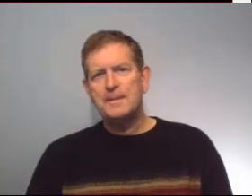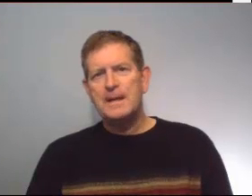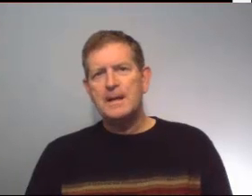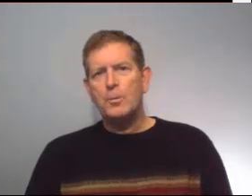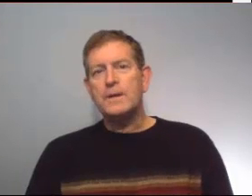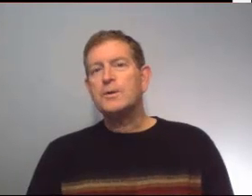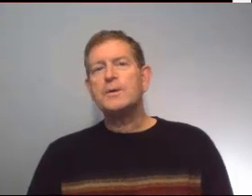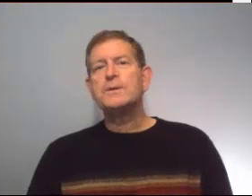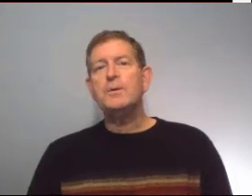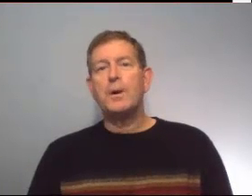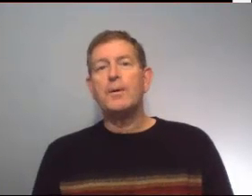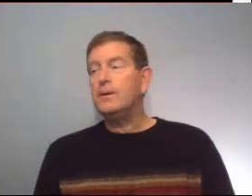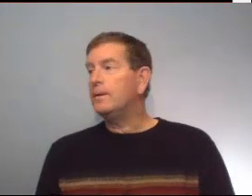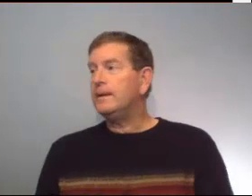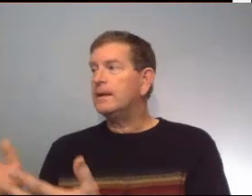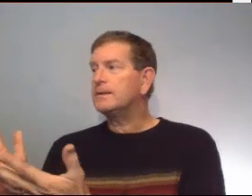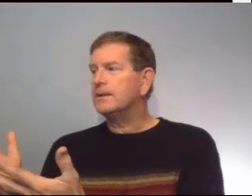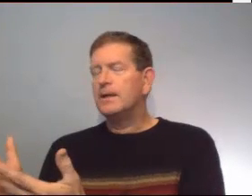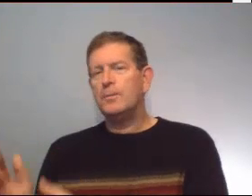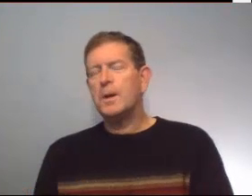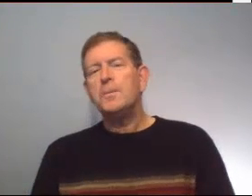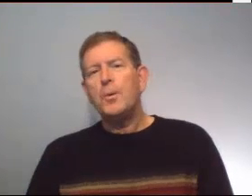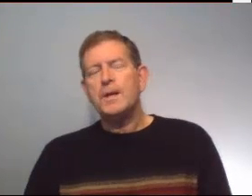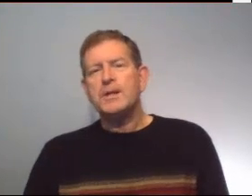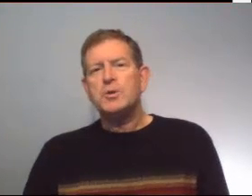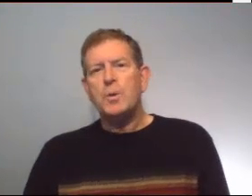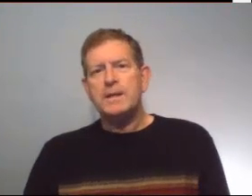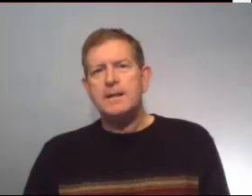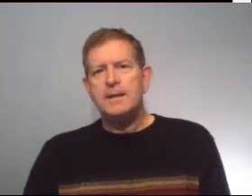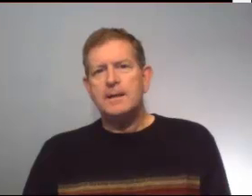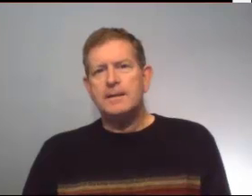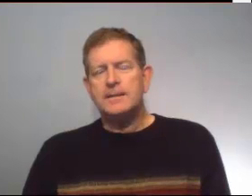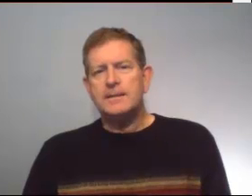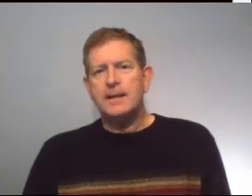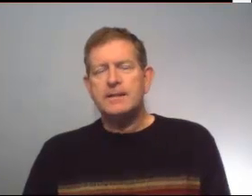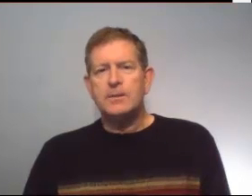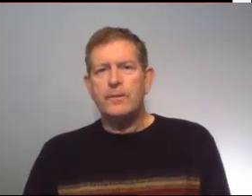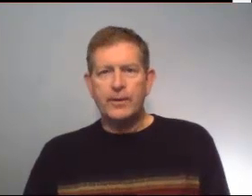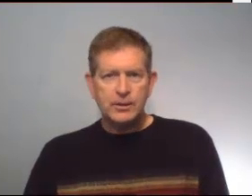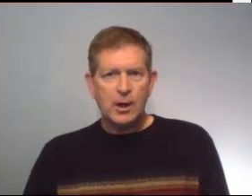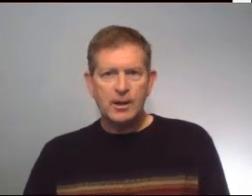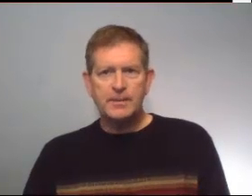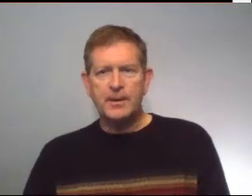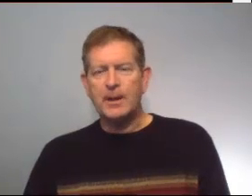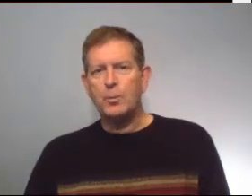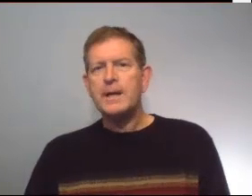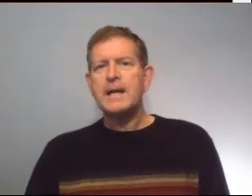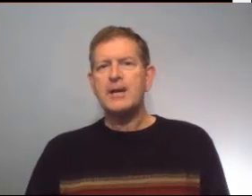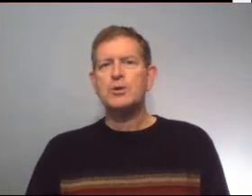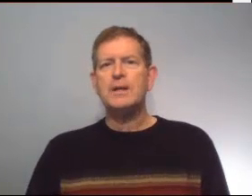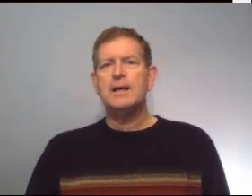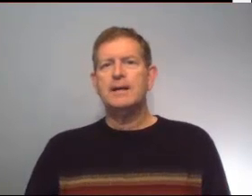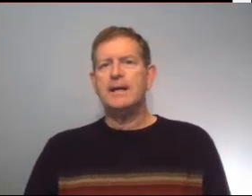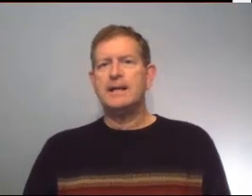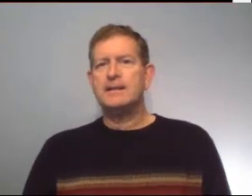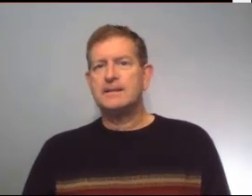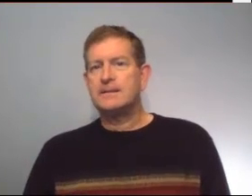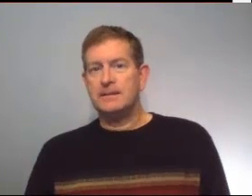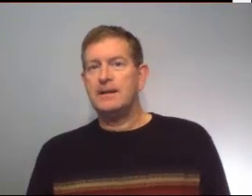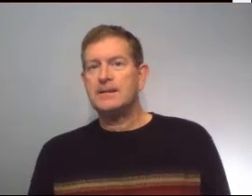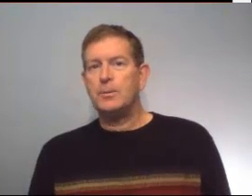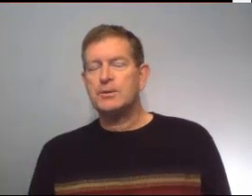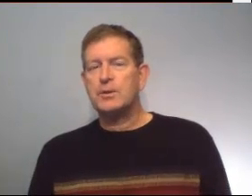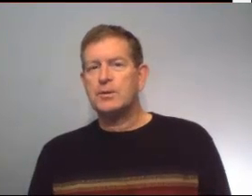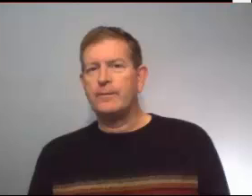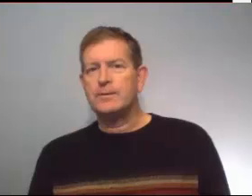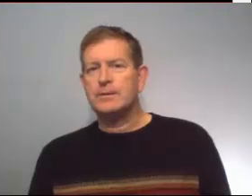Hello. Well, as you can see, we're already within lesson 1.20. This is a lesson that we've already talked about on one occasion, and it's